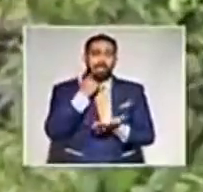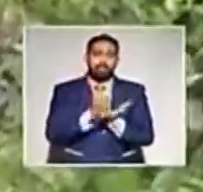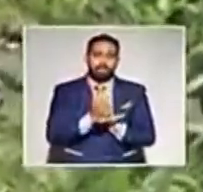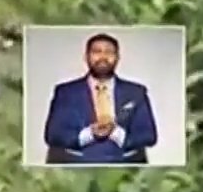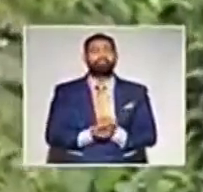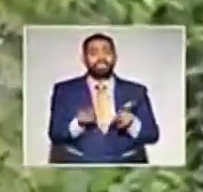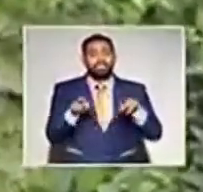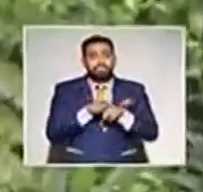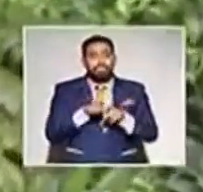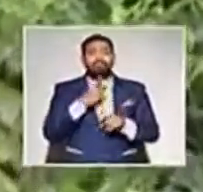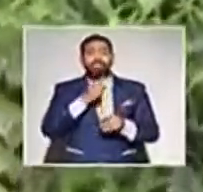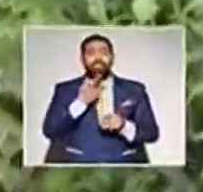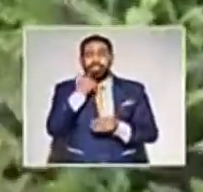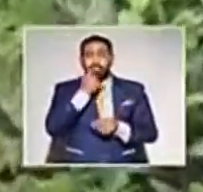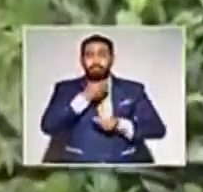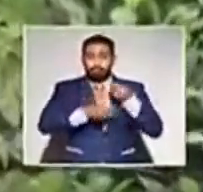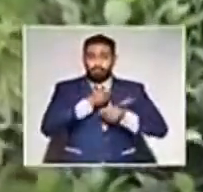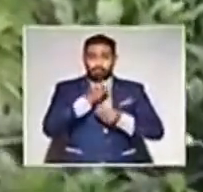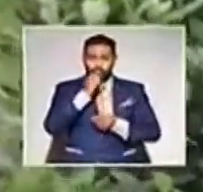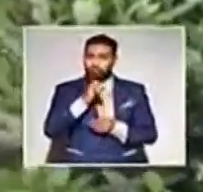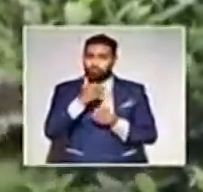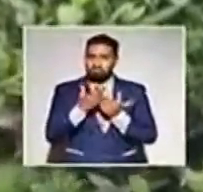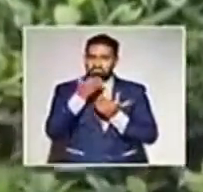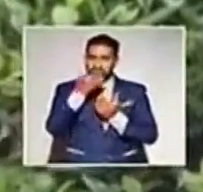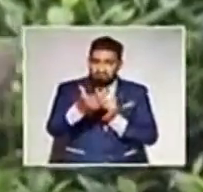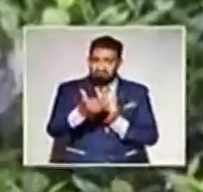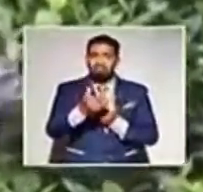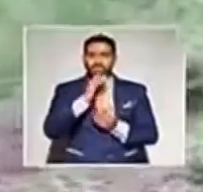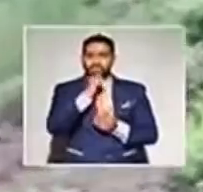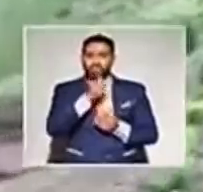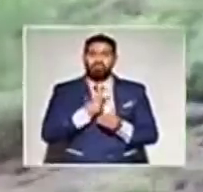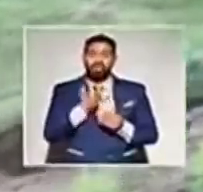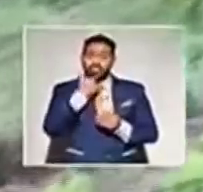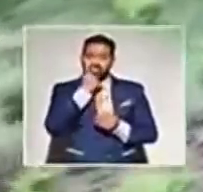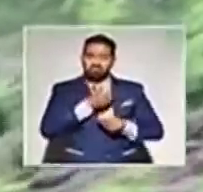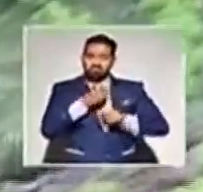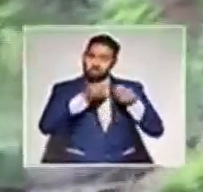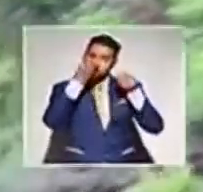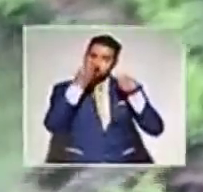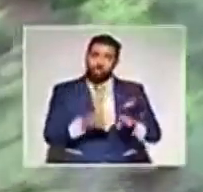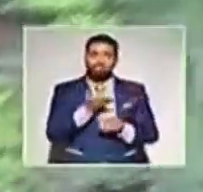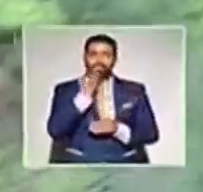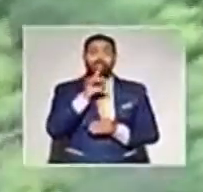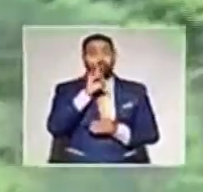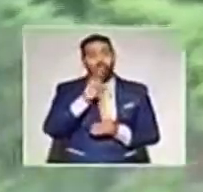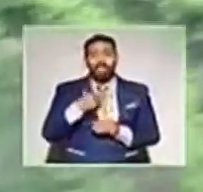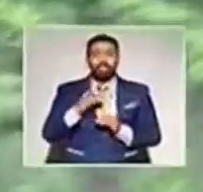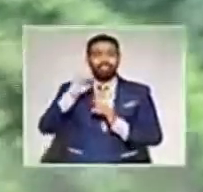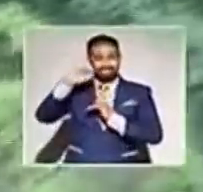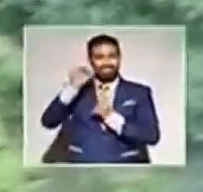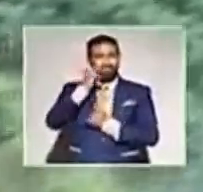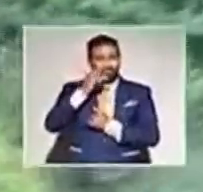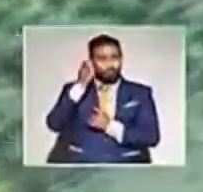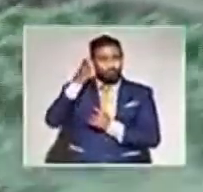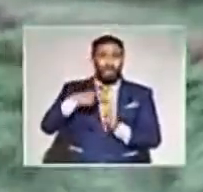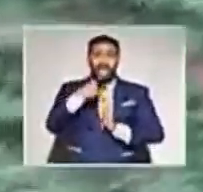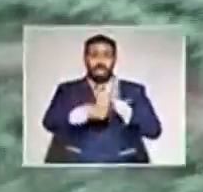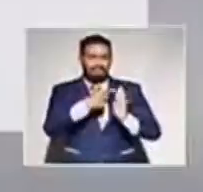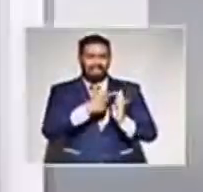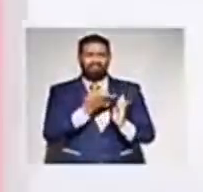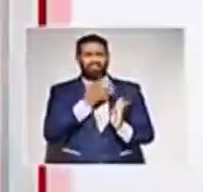an irreversible impact on the industry when the importers look to replace Ceylon tea with teas from other origins.